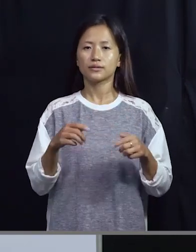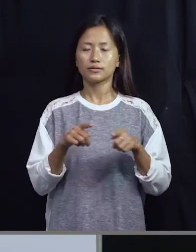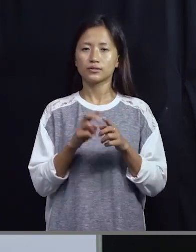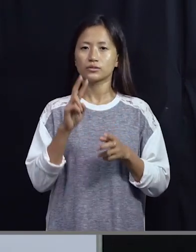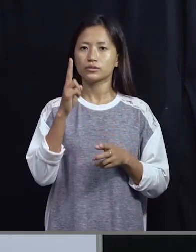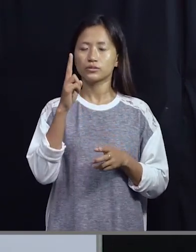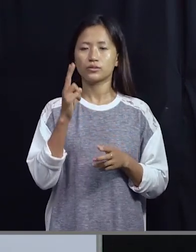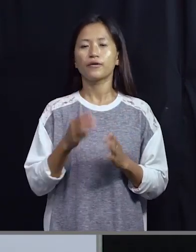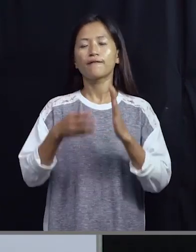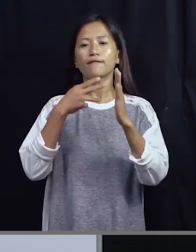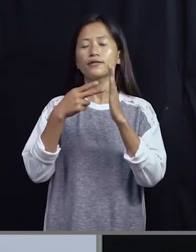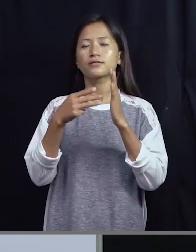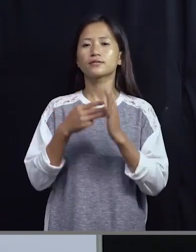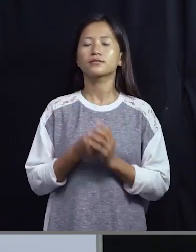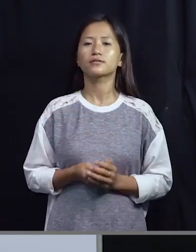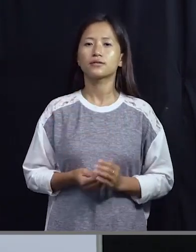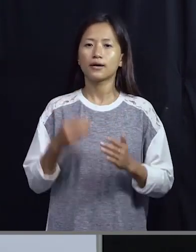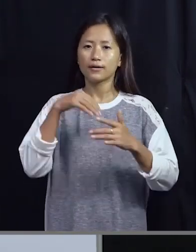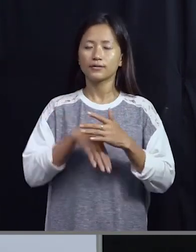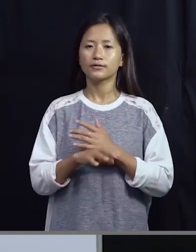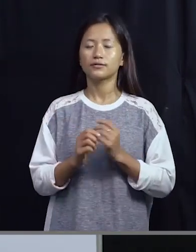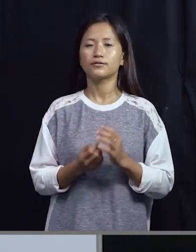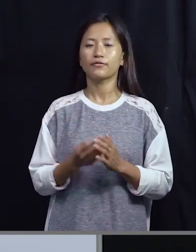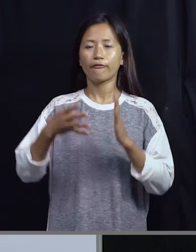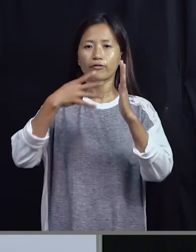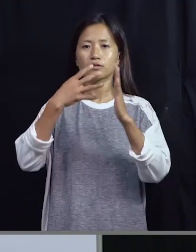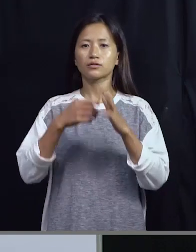there are two phases, that is the interphase and the